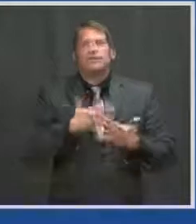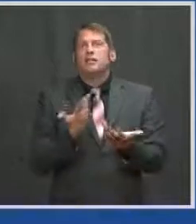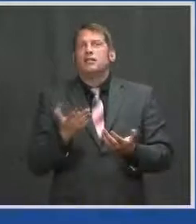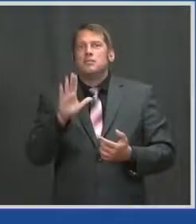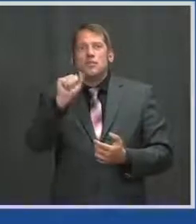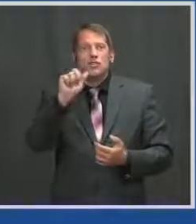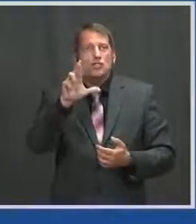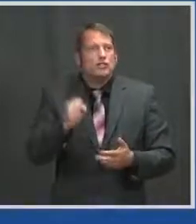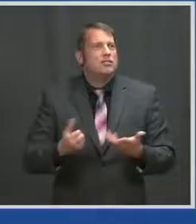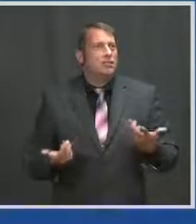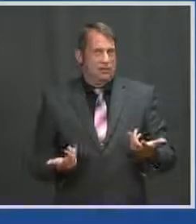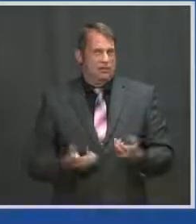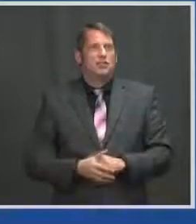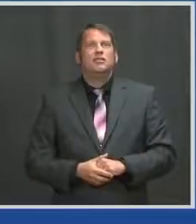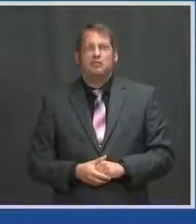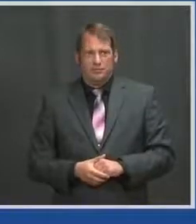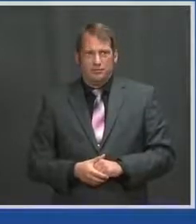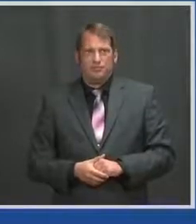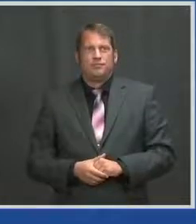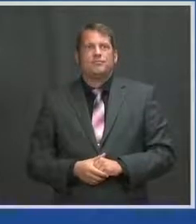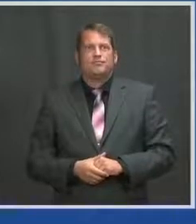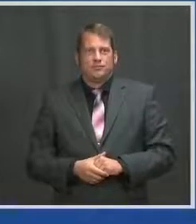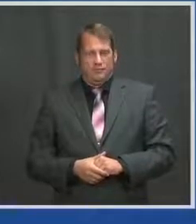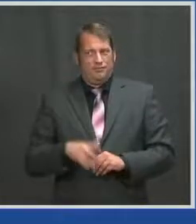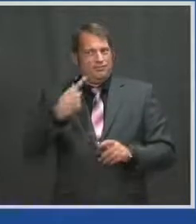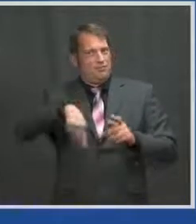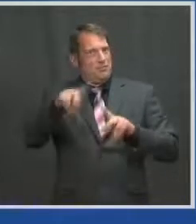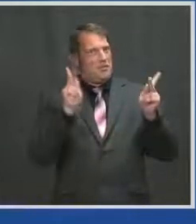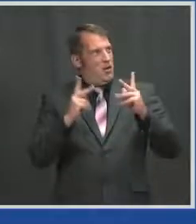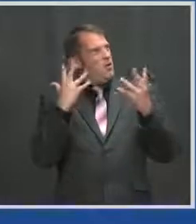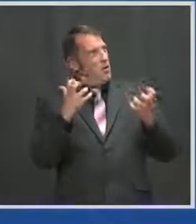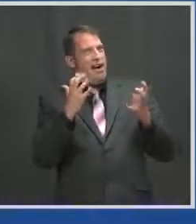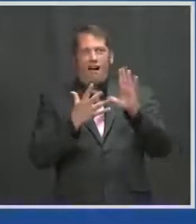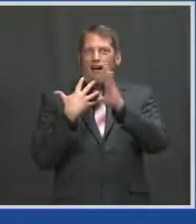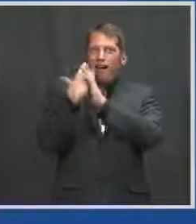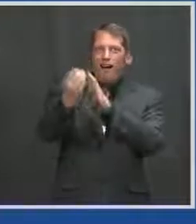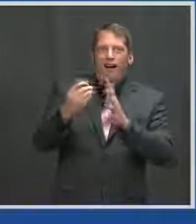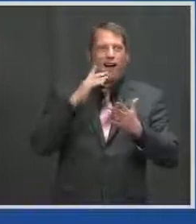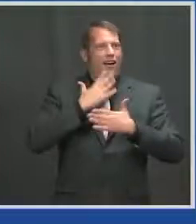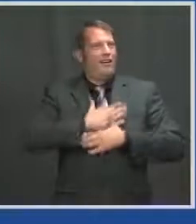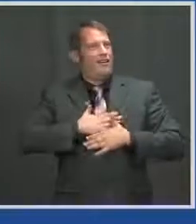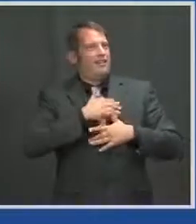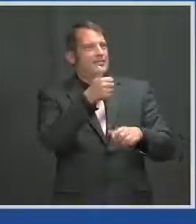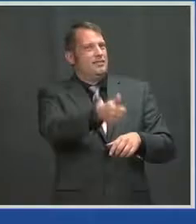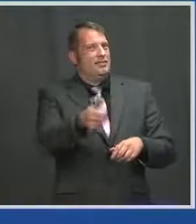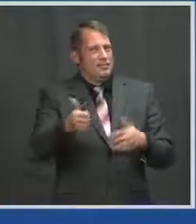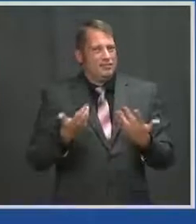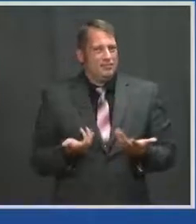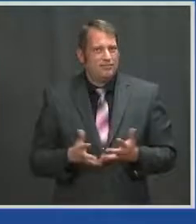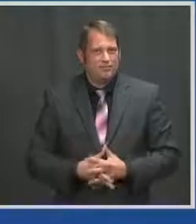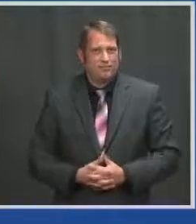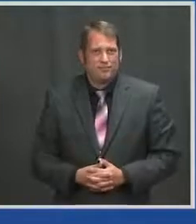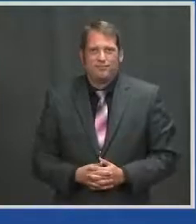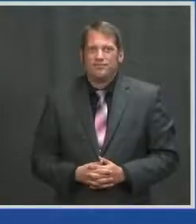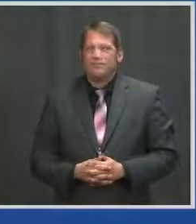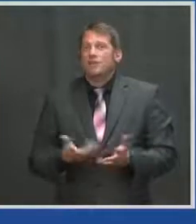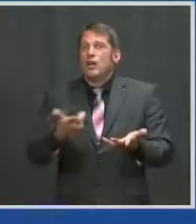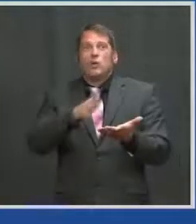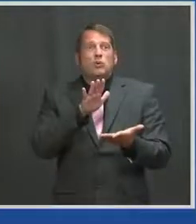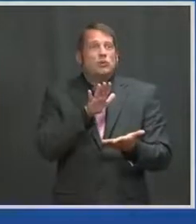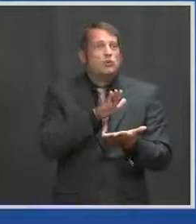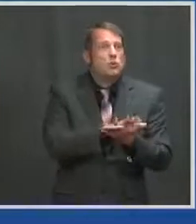And so, you know, we're going to help schools and children and child centers across the country as well accelerate reopening, and that's